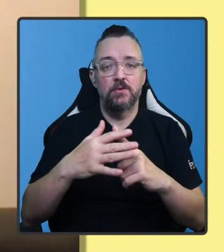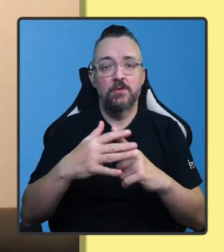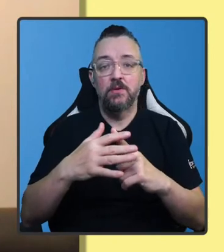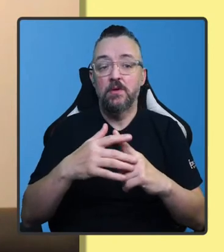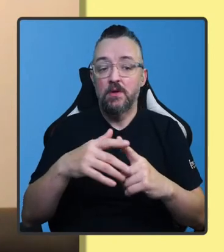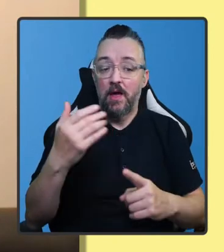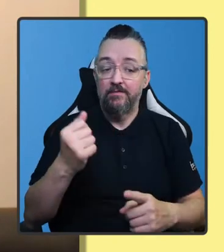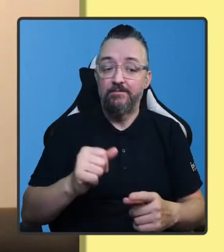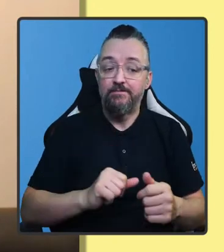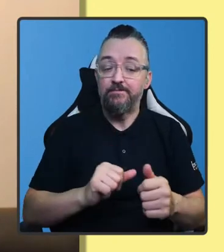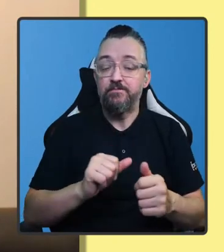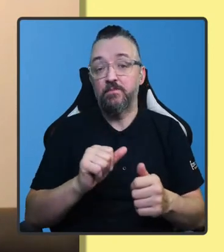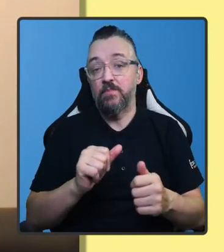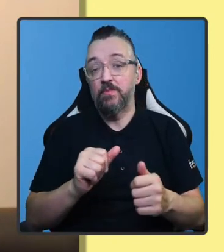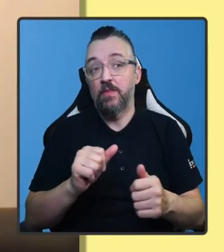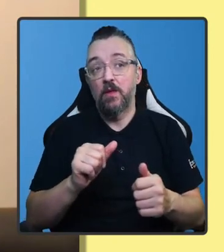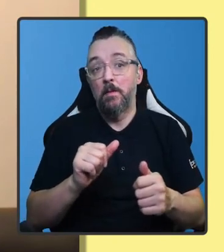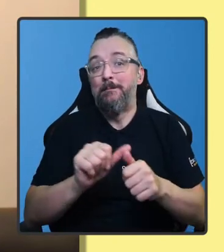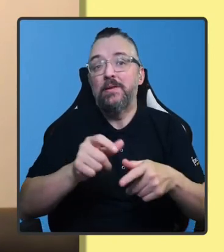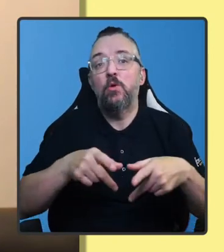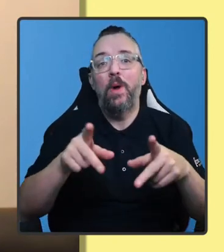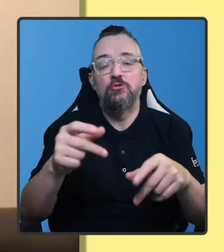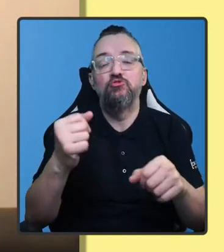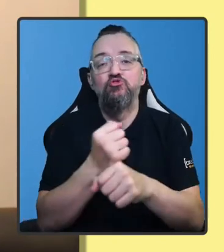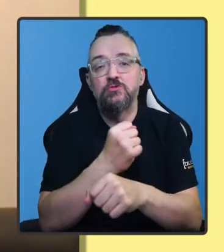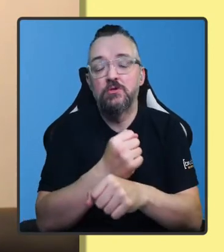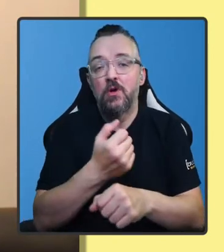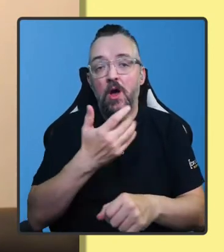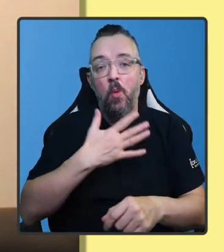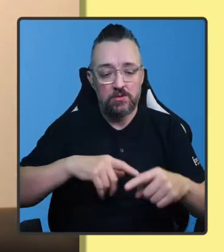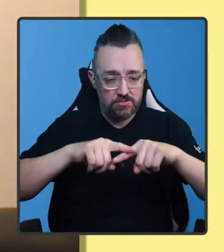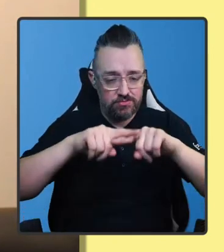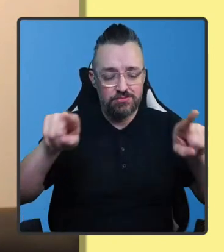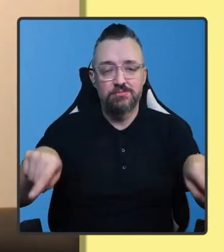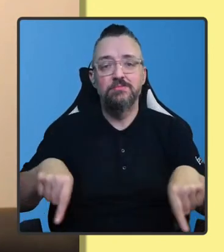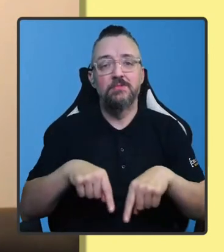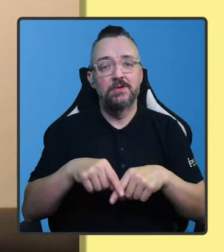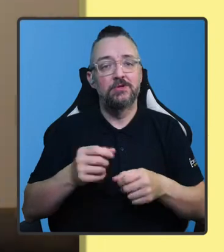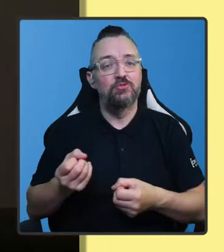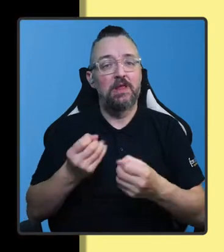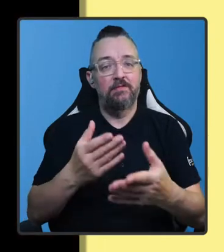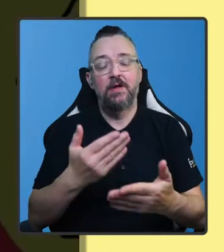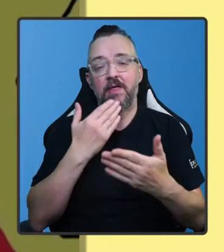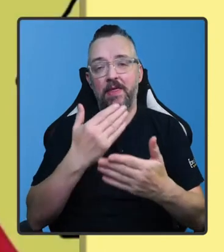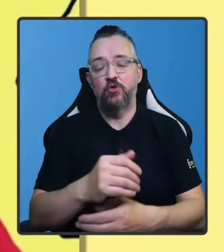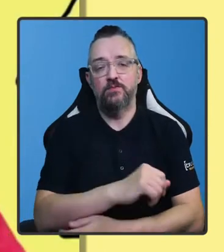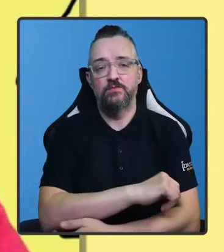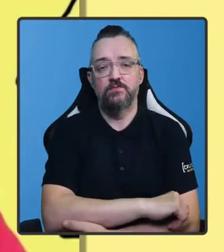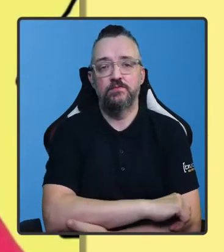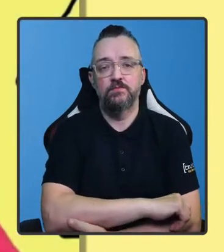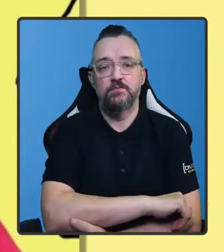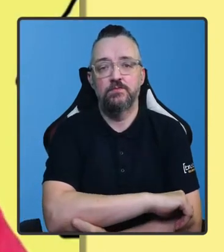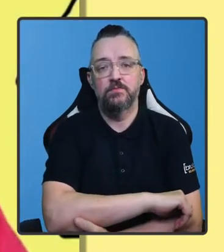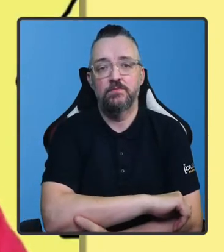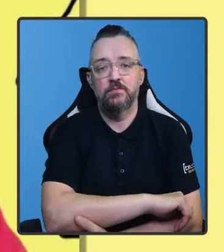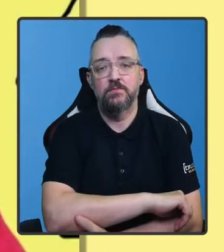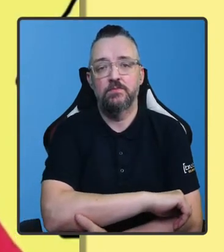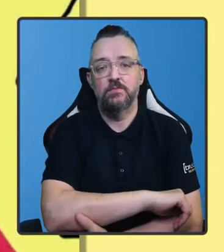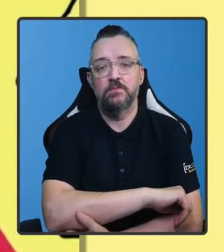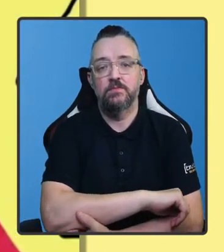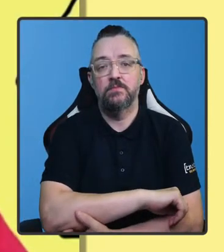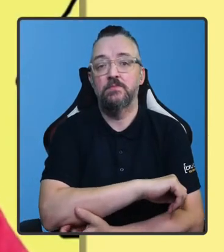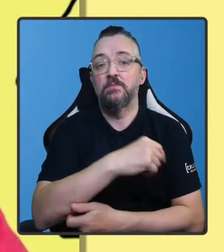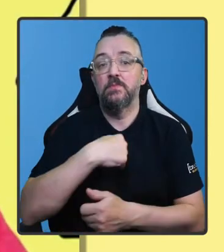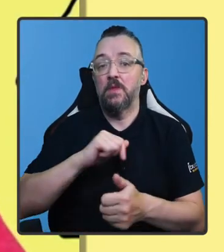way to do things, and we owe it to our people to deliver it. Thank you. I'm rising to support this resolution